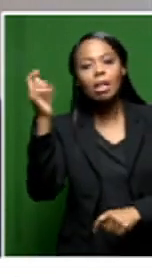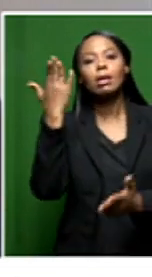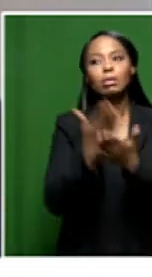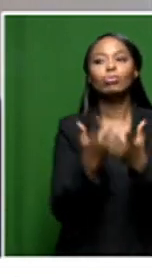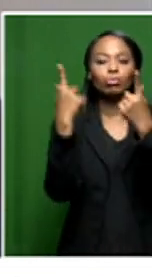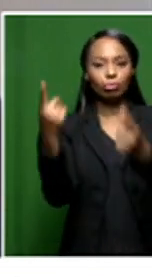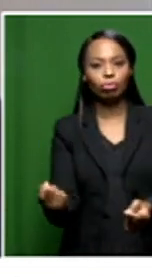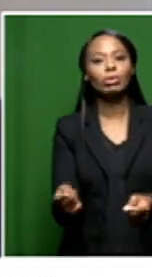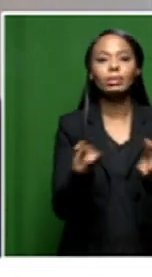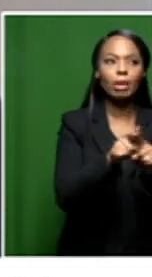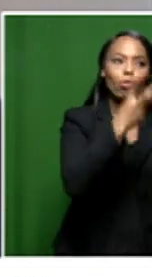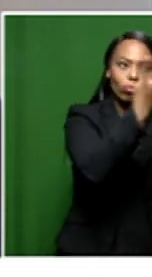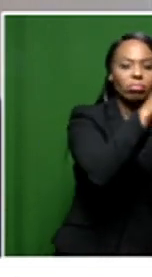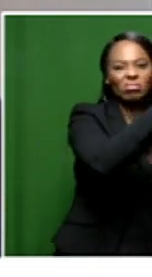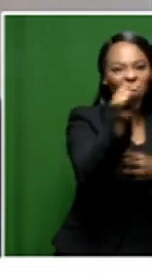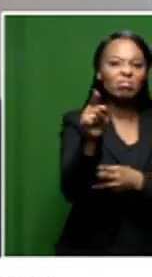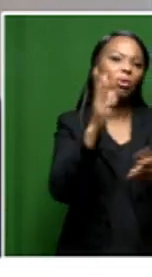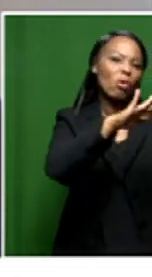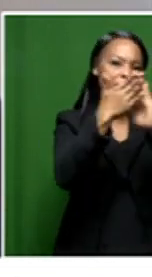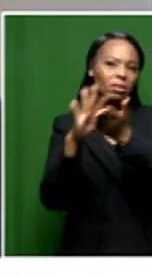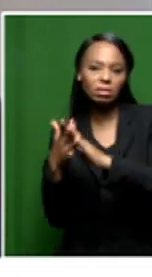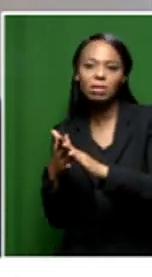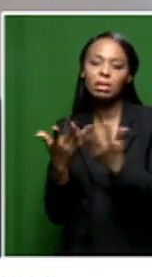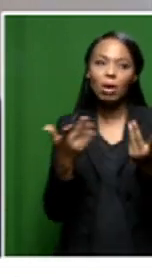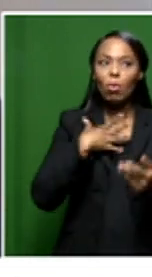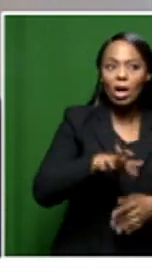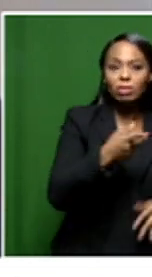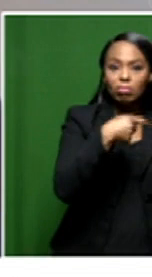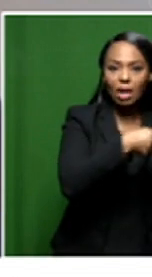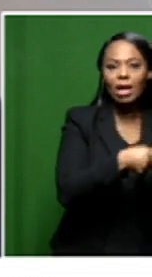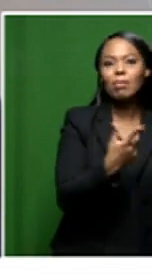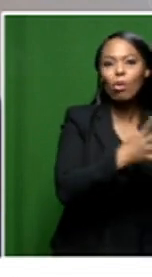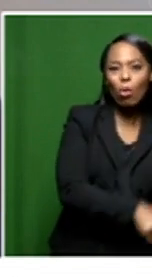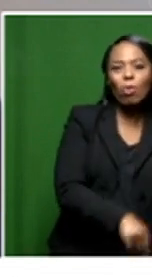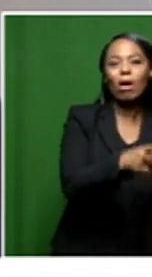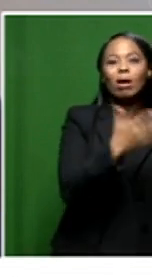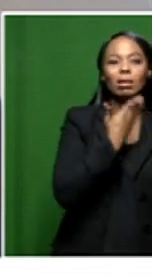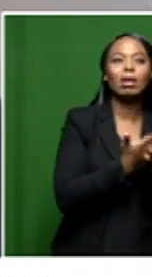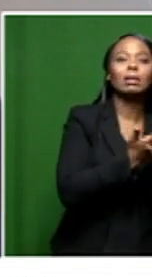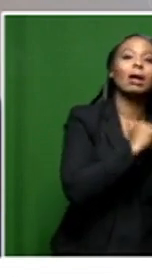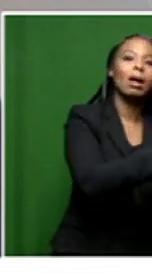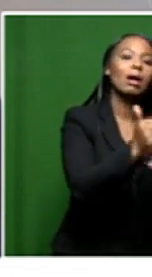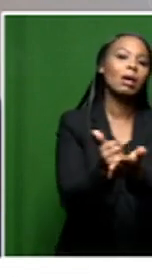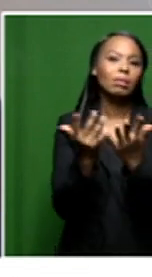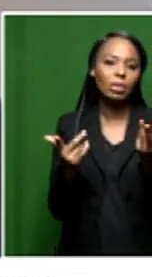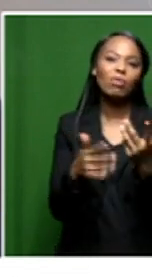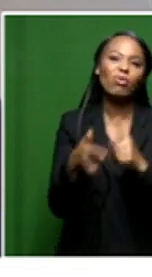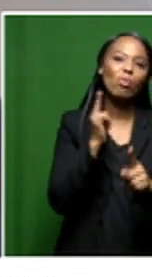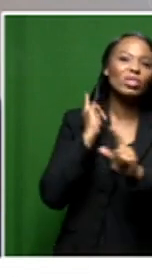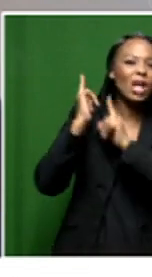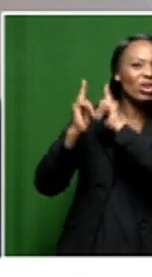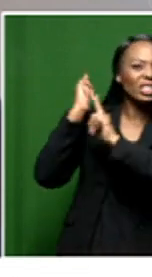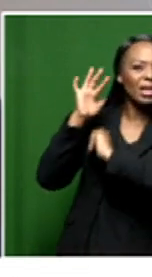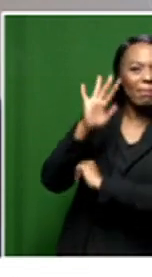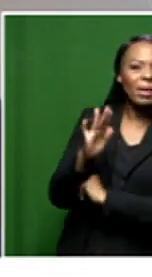get it out to as many communities as possible. And those communities are both low income and displaced people, so refugee camps, townships, as well